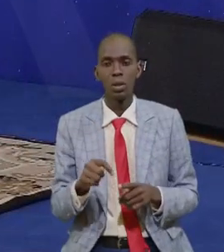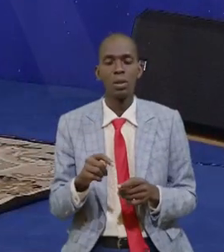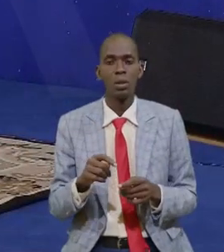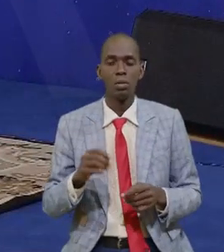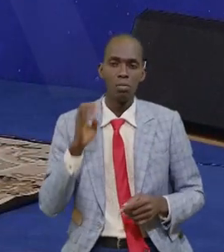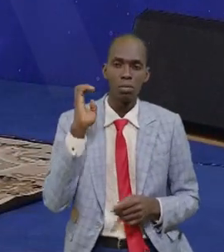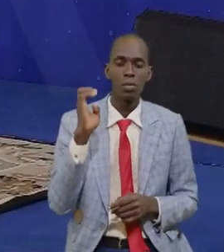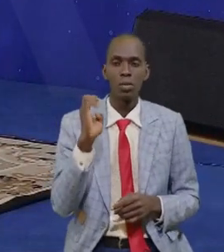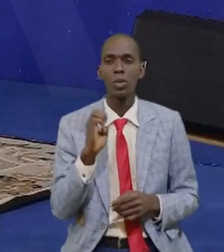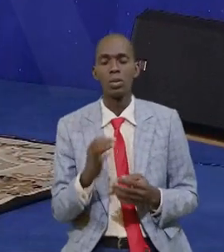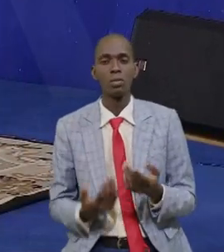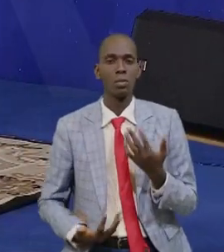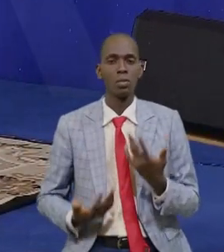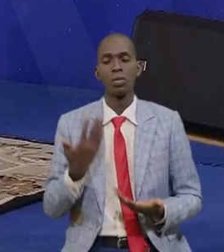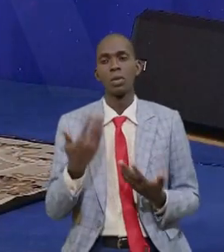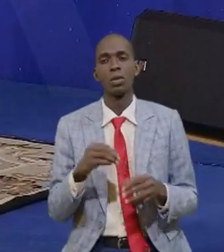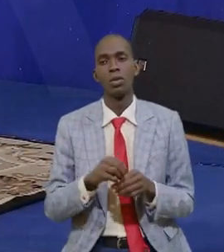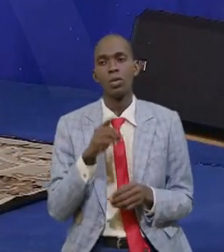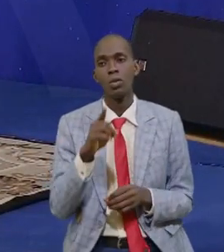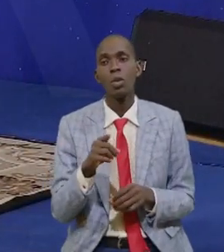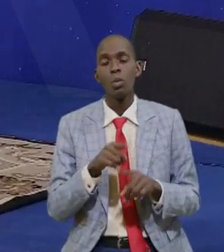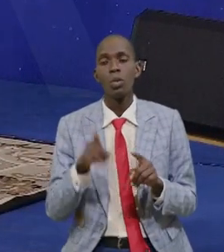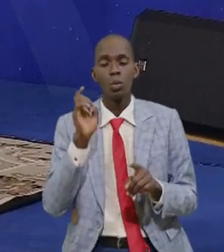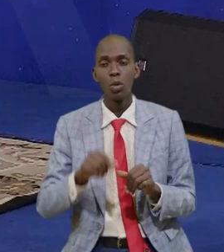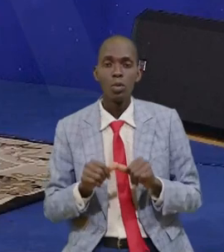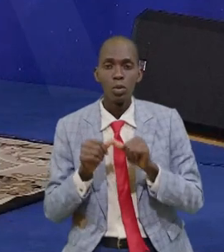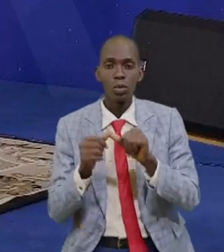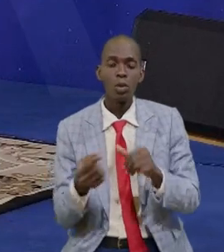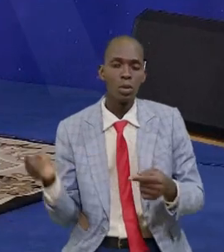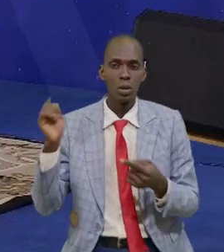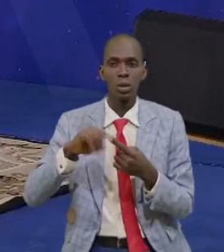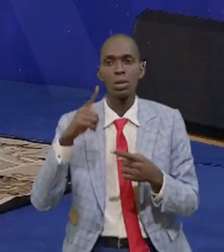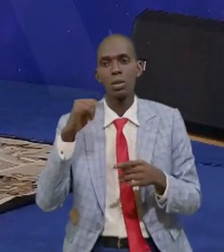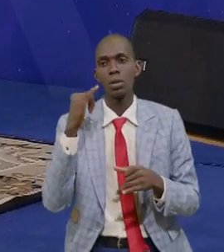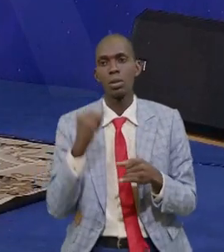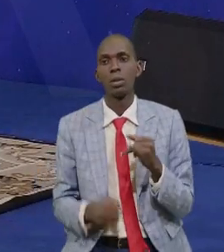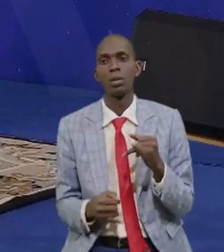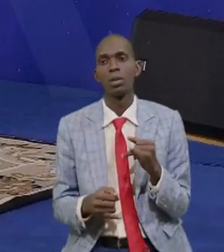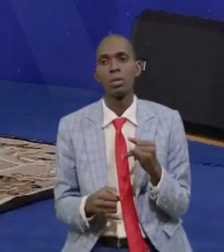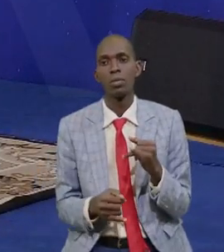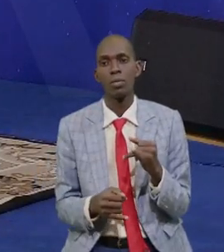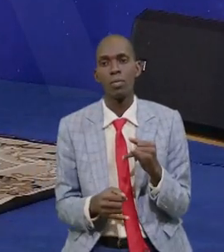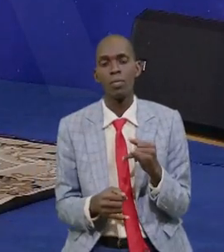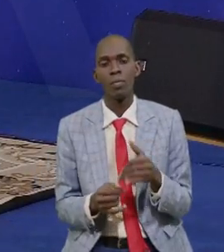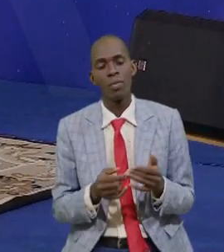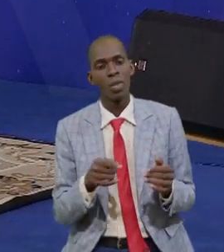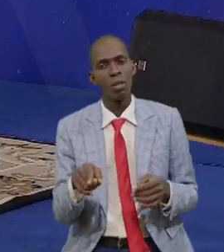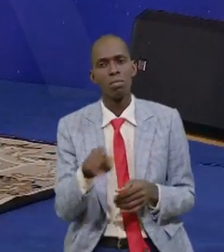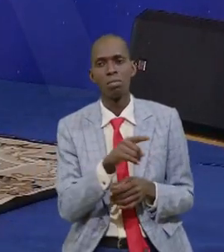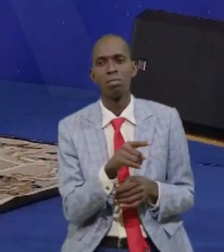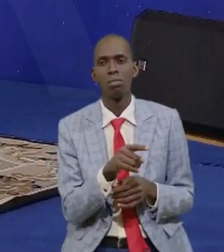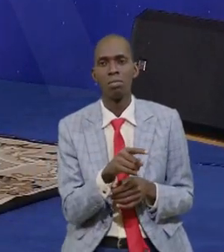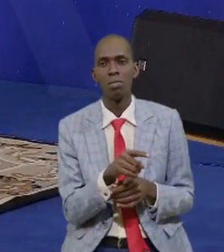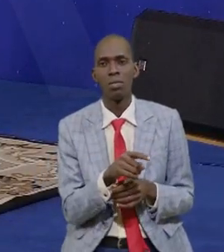on firing on until the end. They bring, you know, all those things. That's